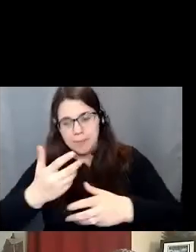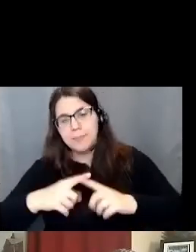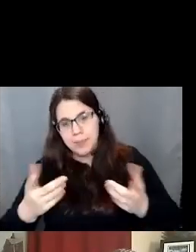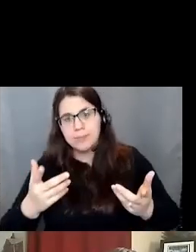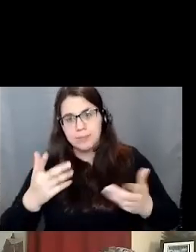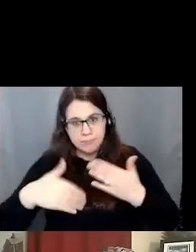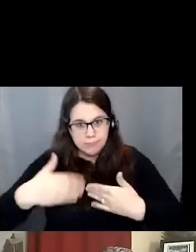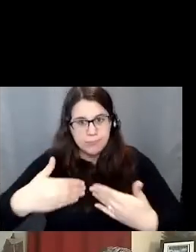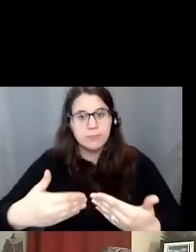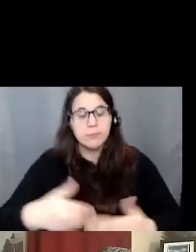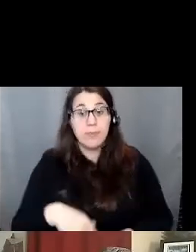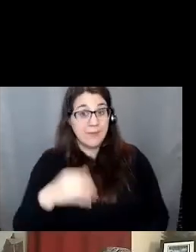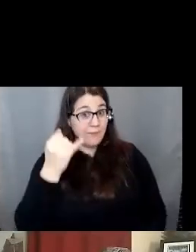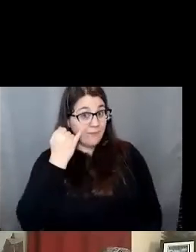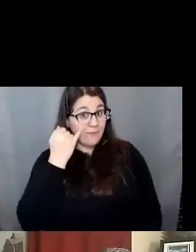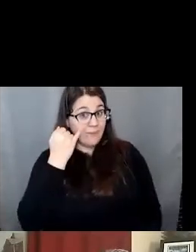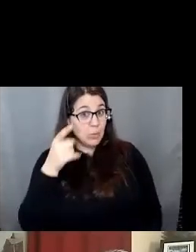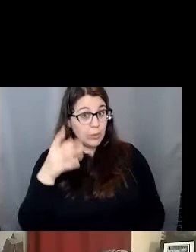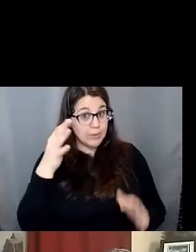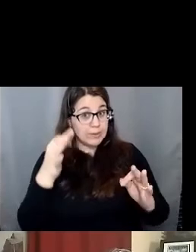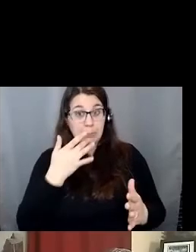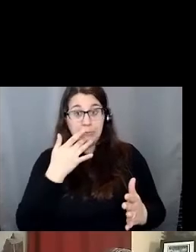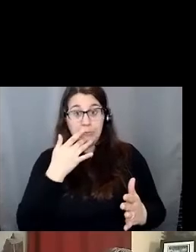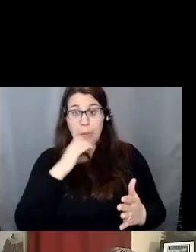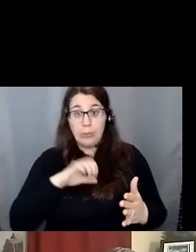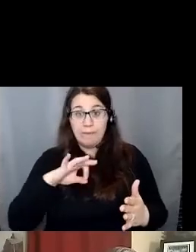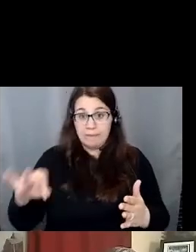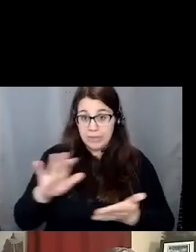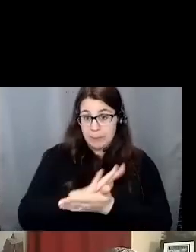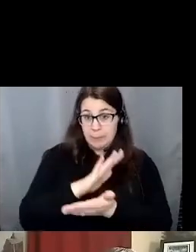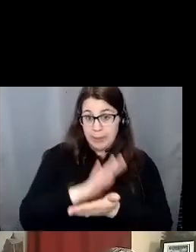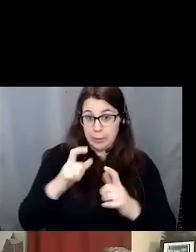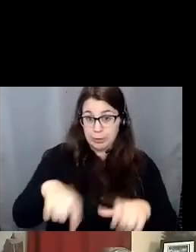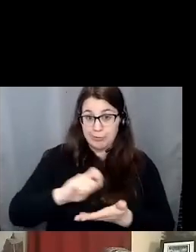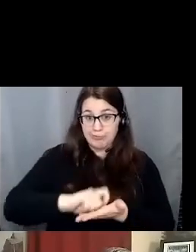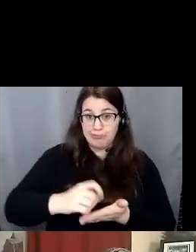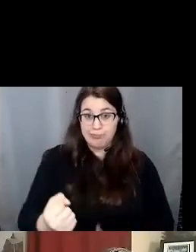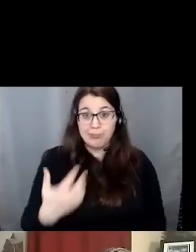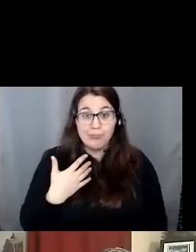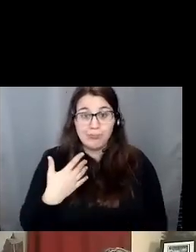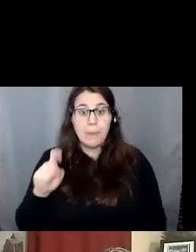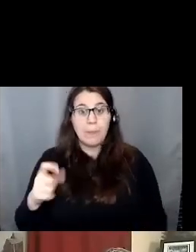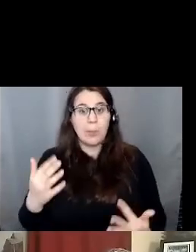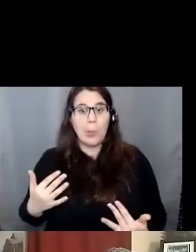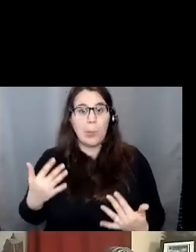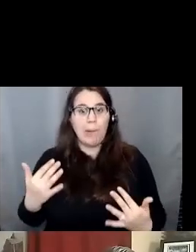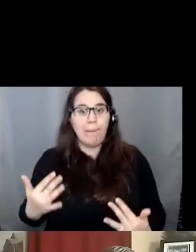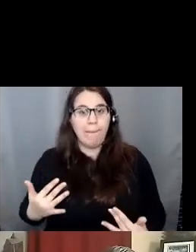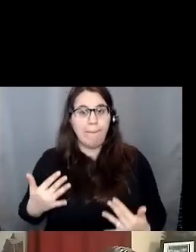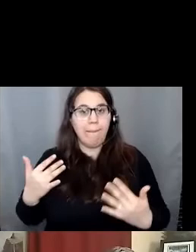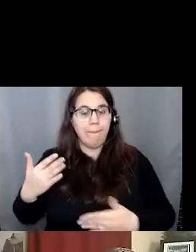If, however, you send in a check for the initial contribution, you'll have to wait until that check has been